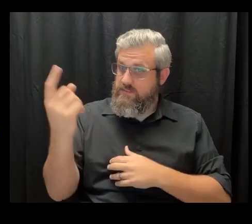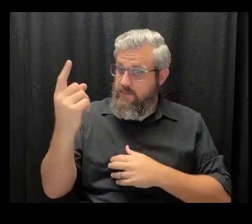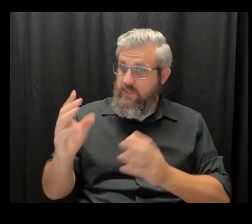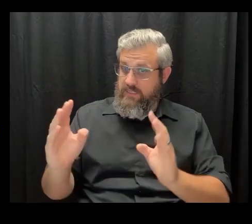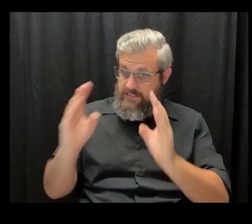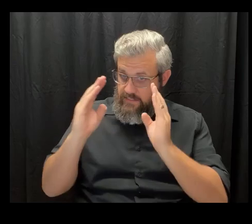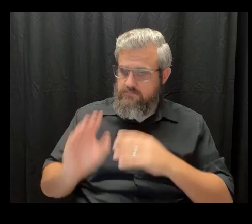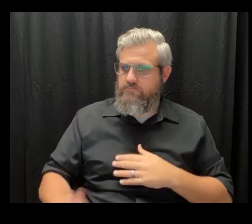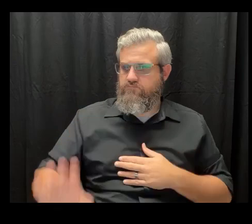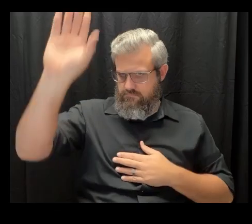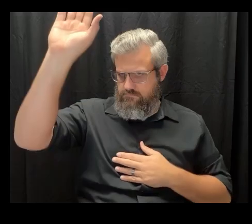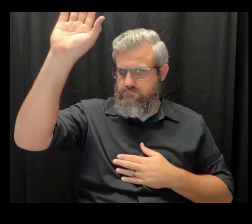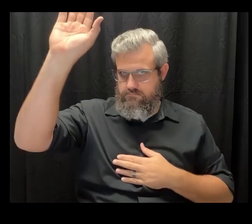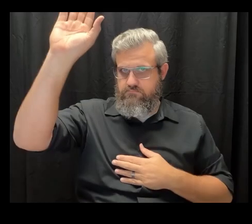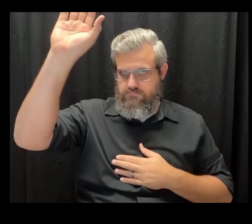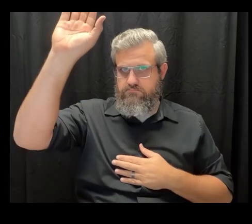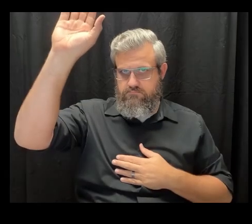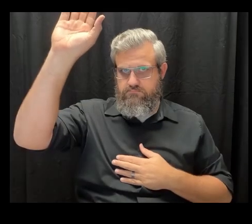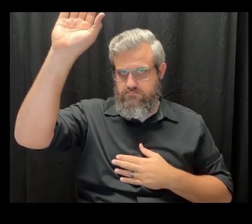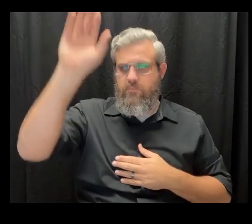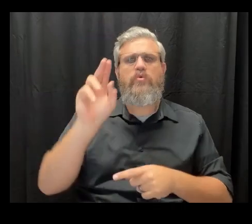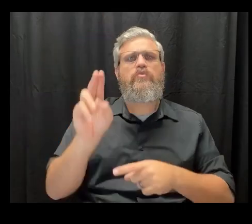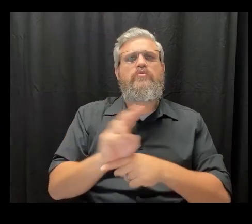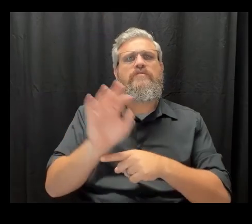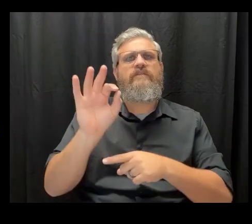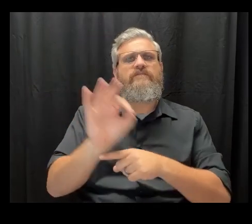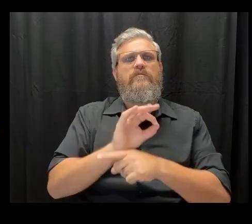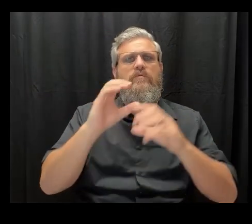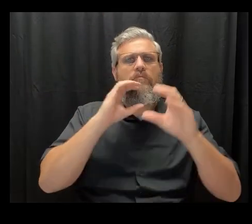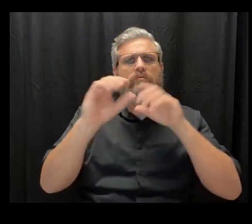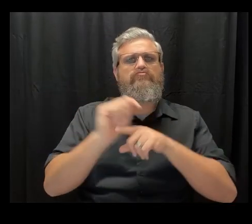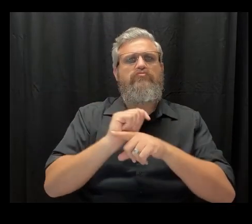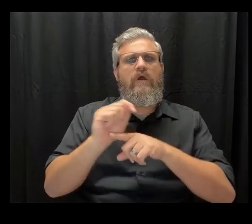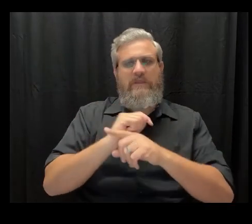communication training to teach them to request attention from a preferred partner.